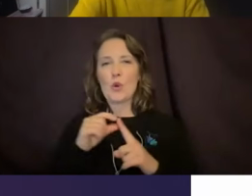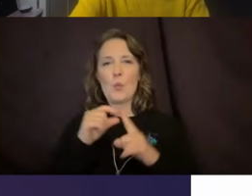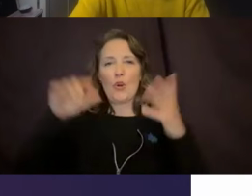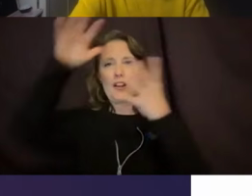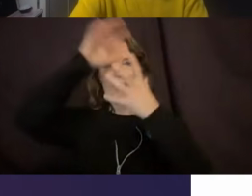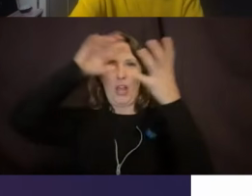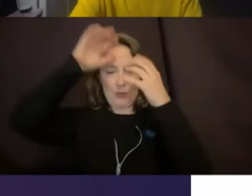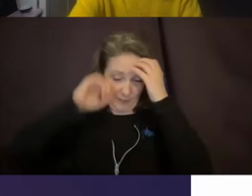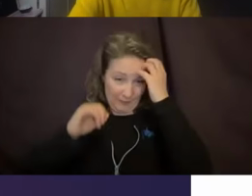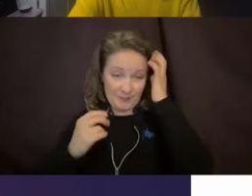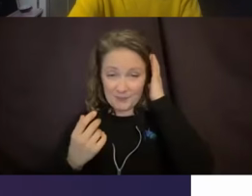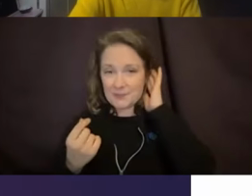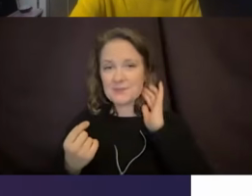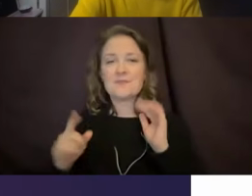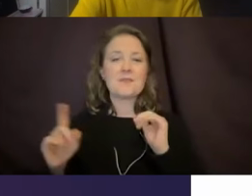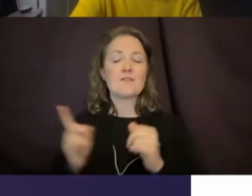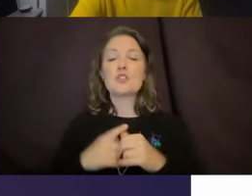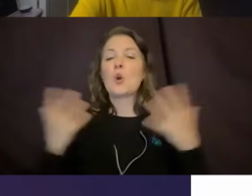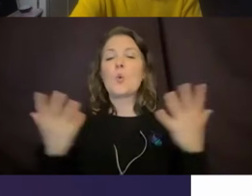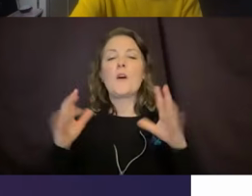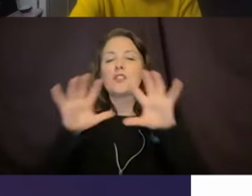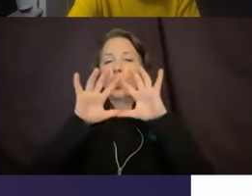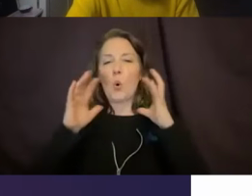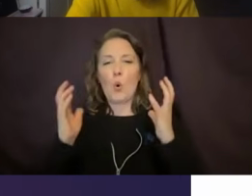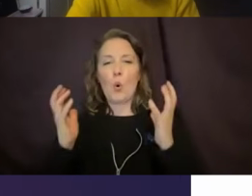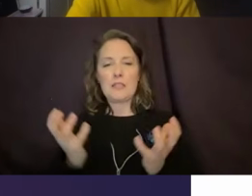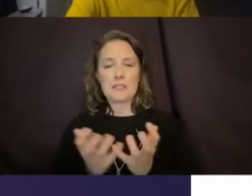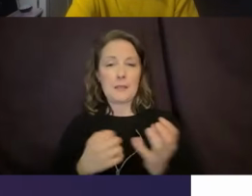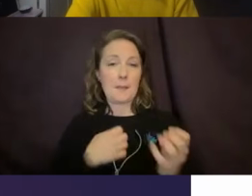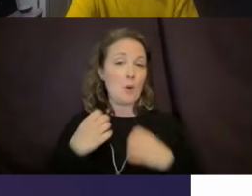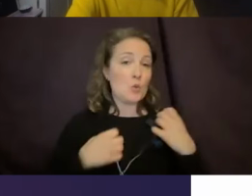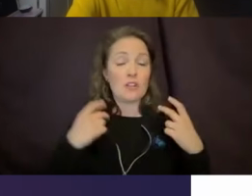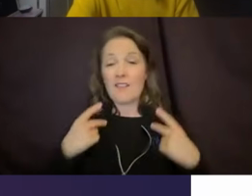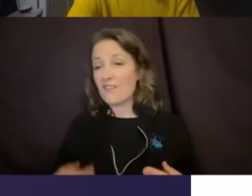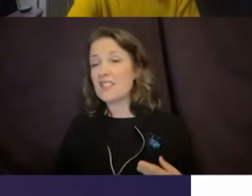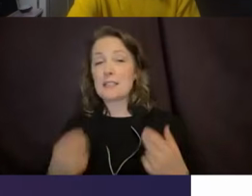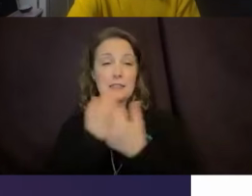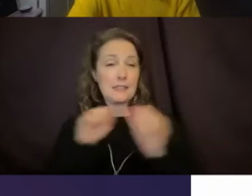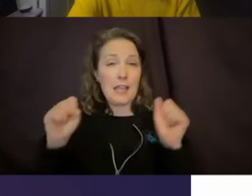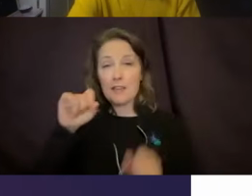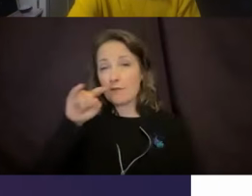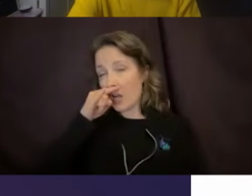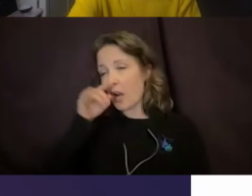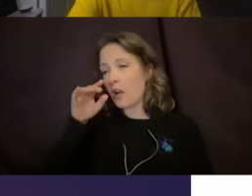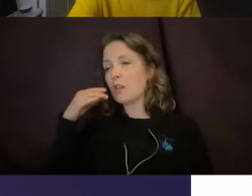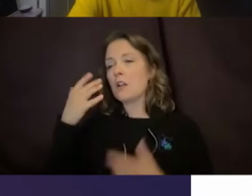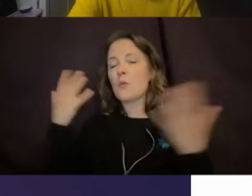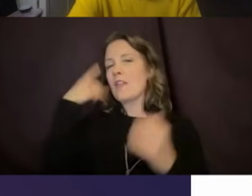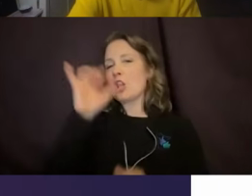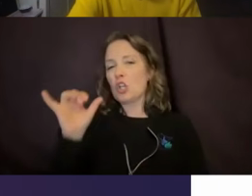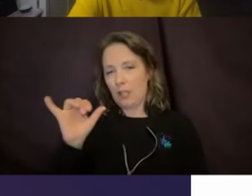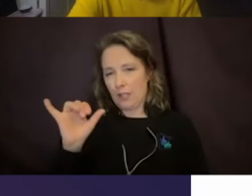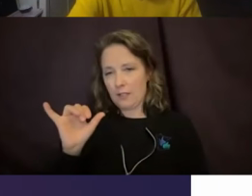So the first one is about what does the holistically, so emotionally, physically safe child look, sound, and feel like. So you